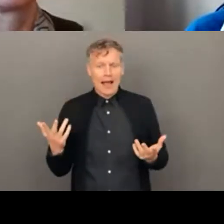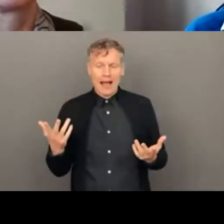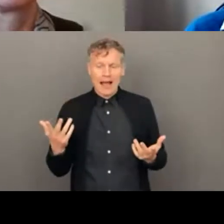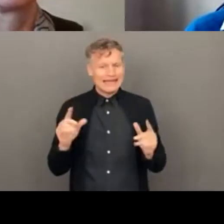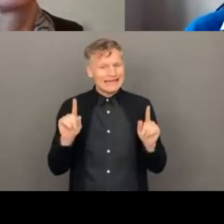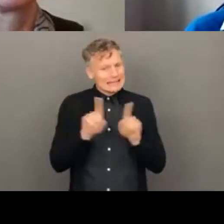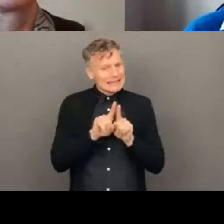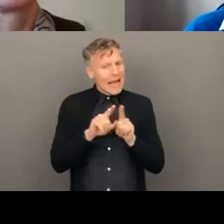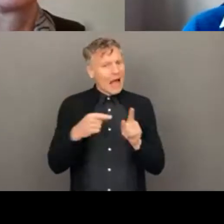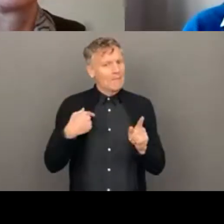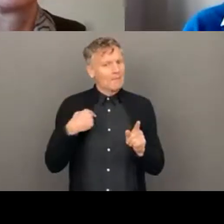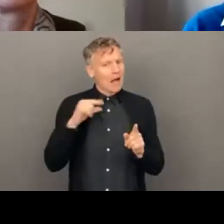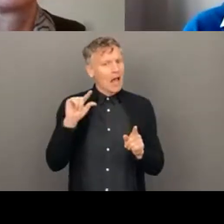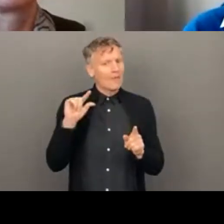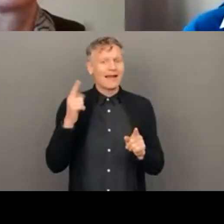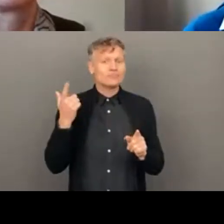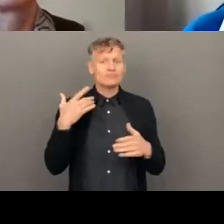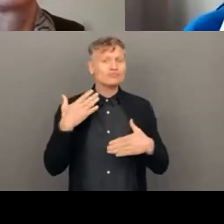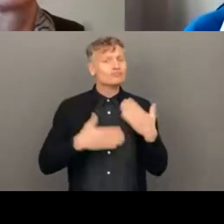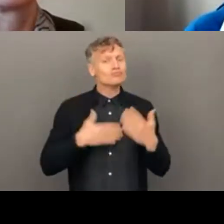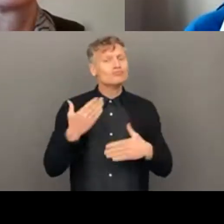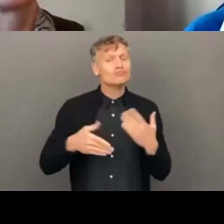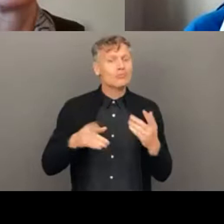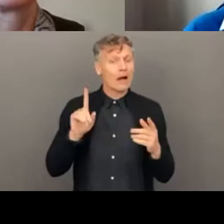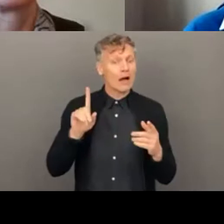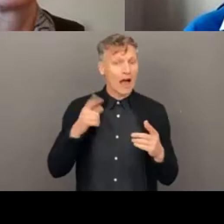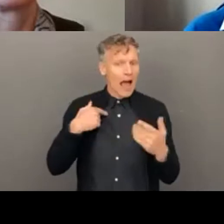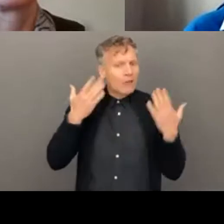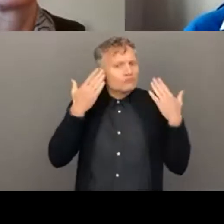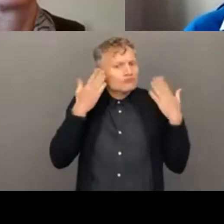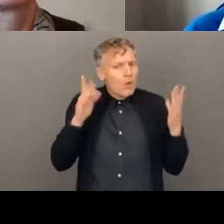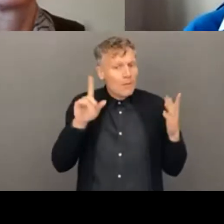with. So I think it's important that as leaders, we